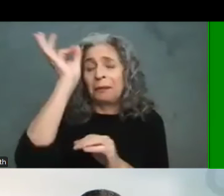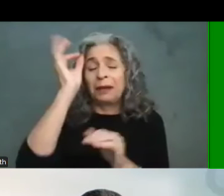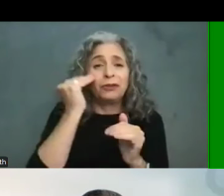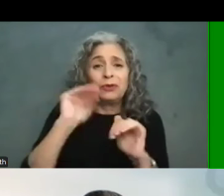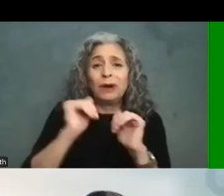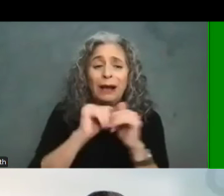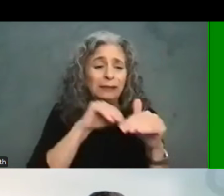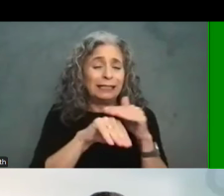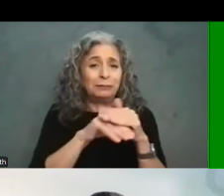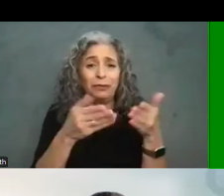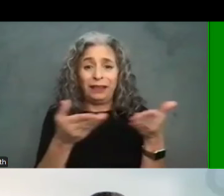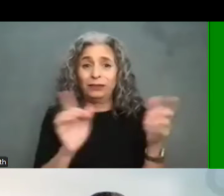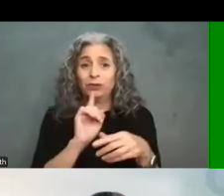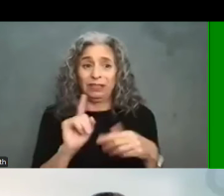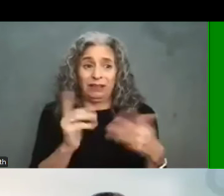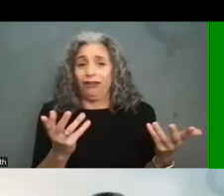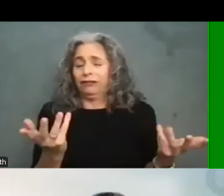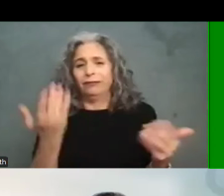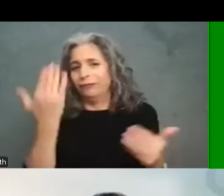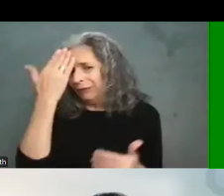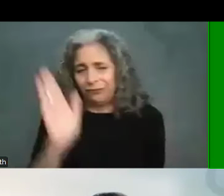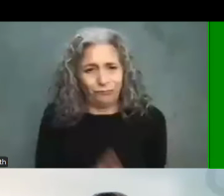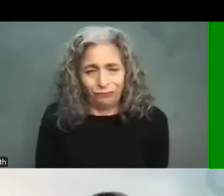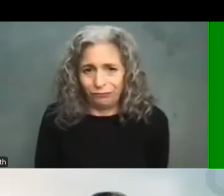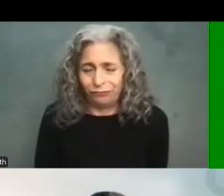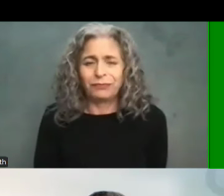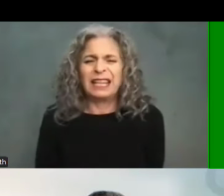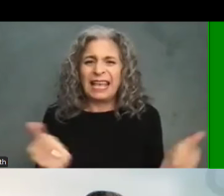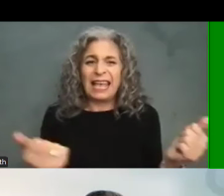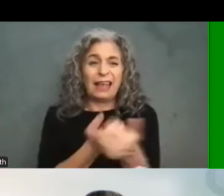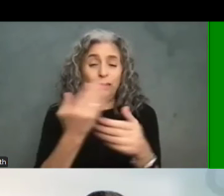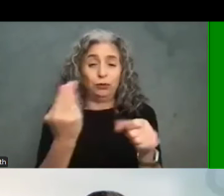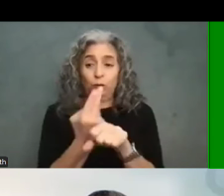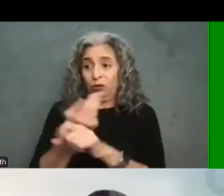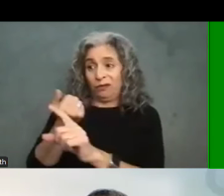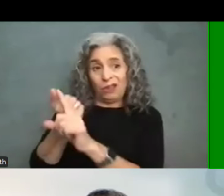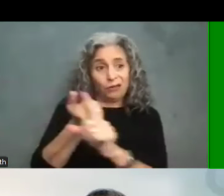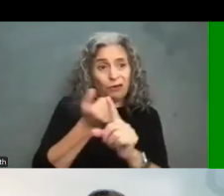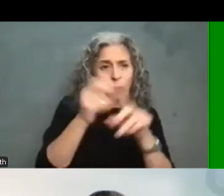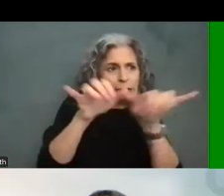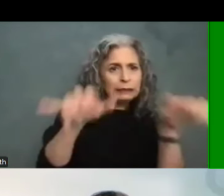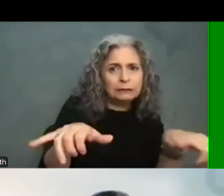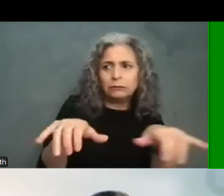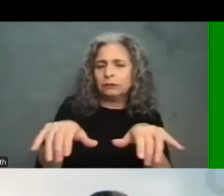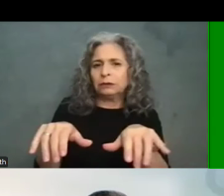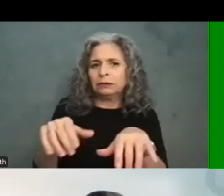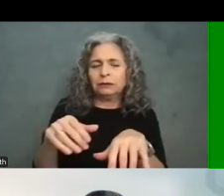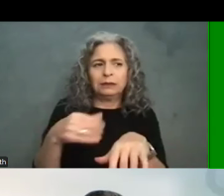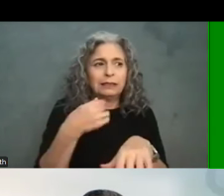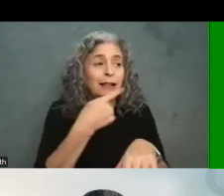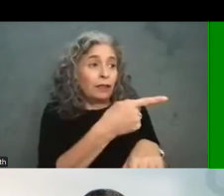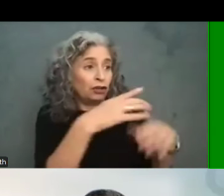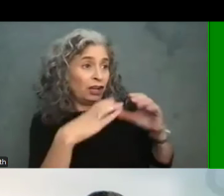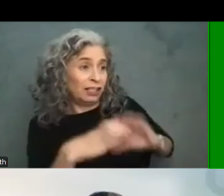accessible things were. And everybody was using their own systems of telling their customers